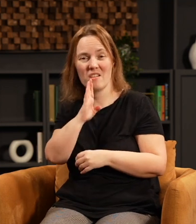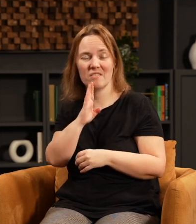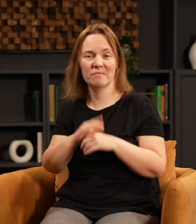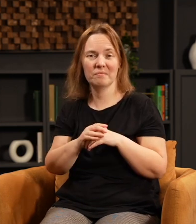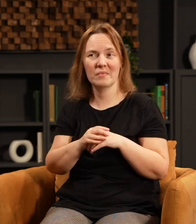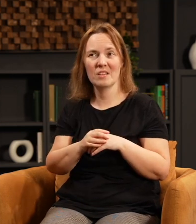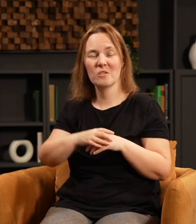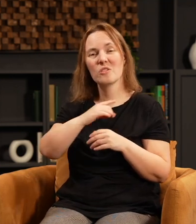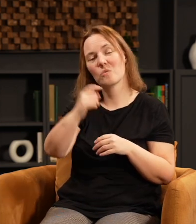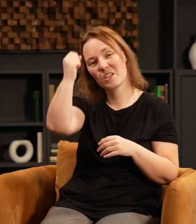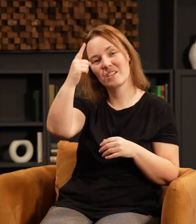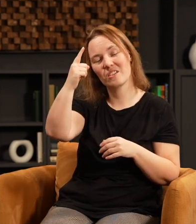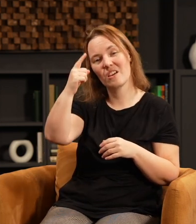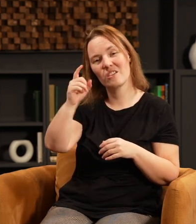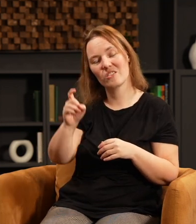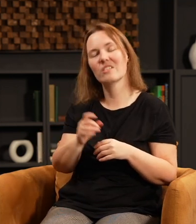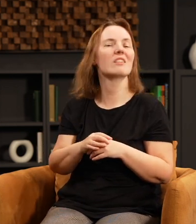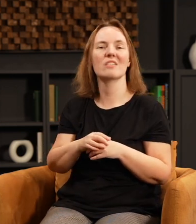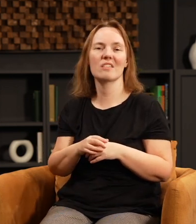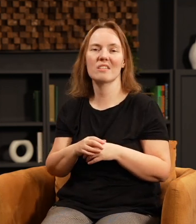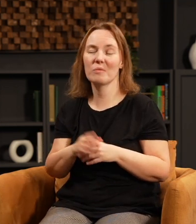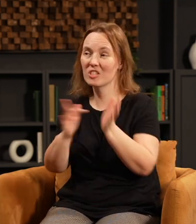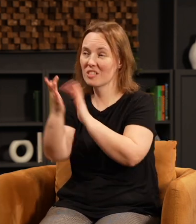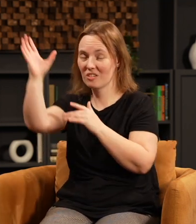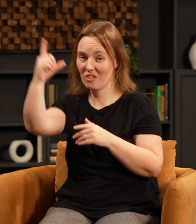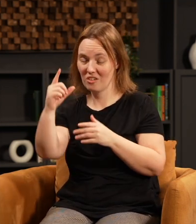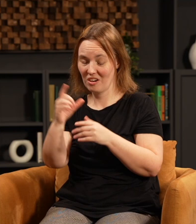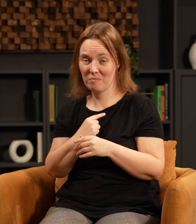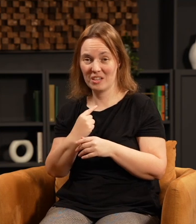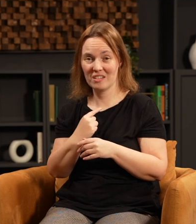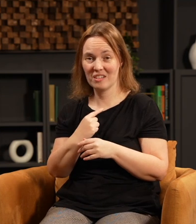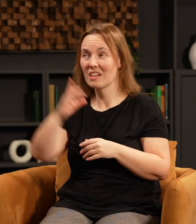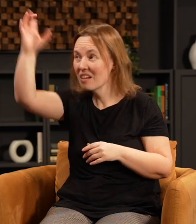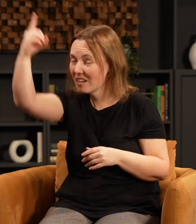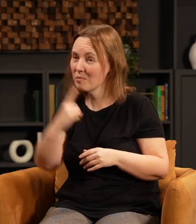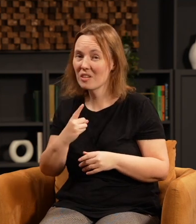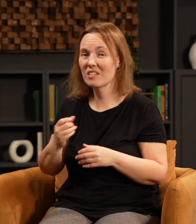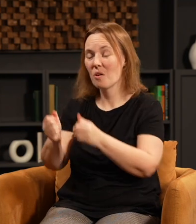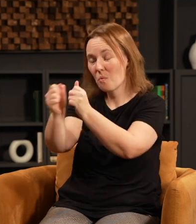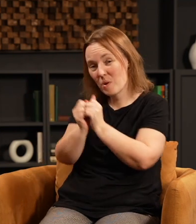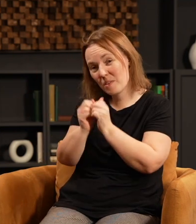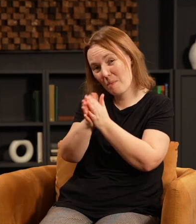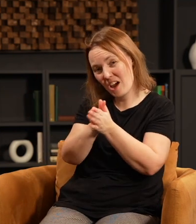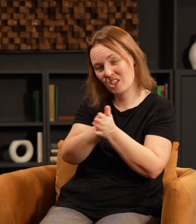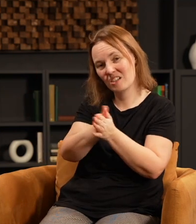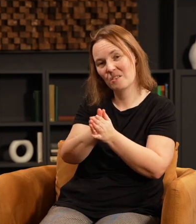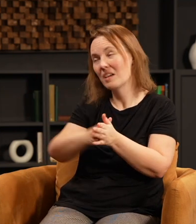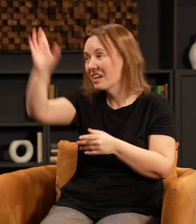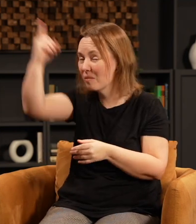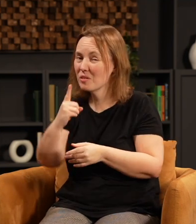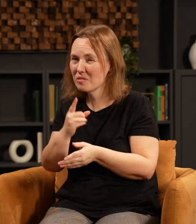us who know Jesus, that when Jesus Christ comes to us, he comes to us with passion. He comes to us with